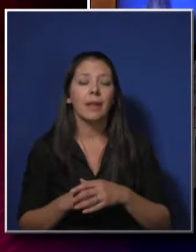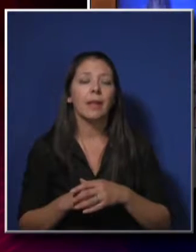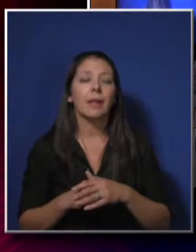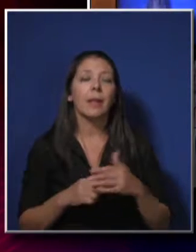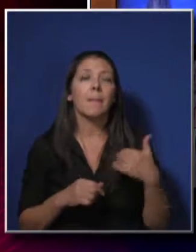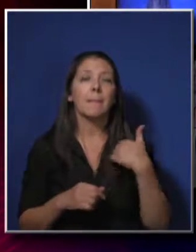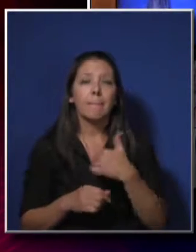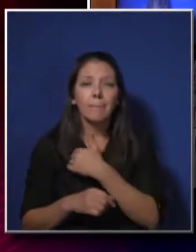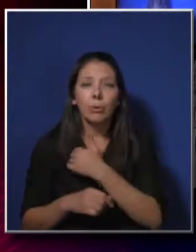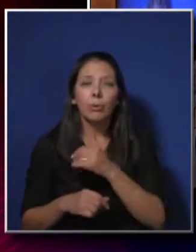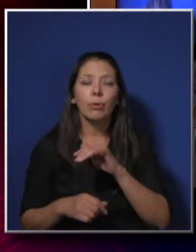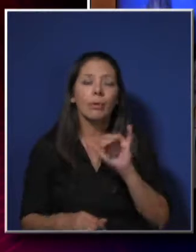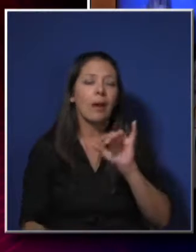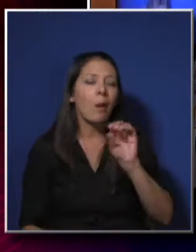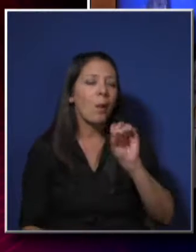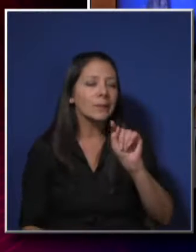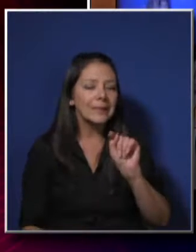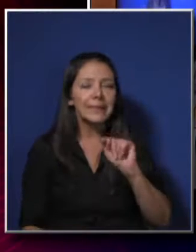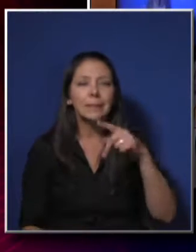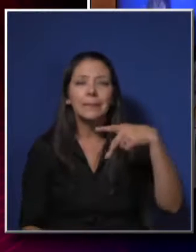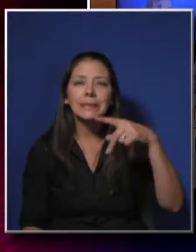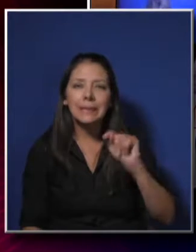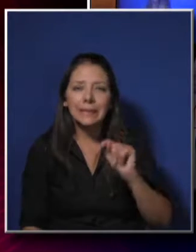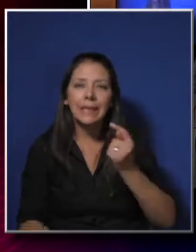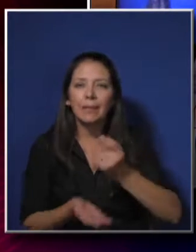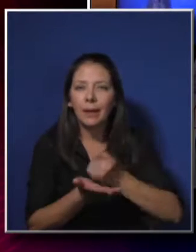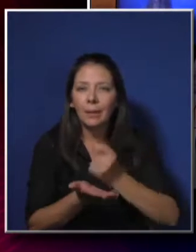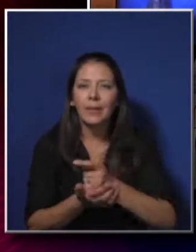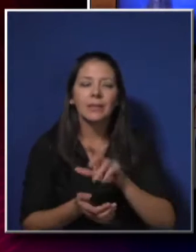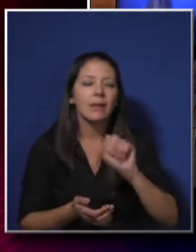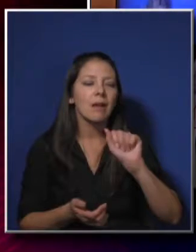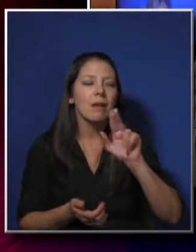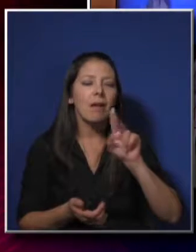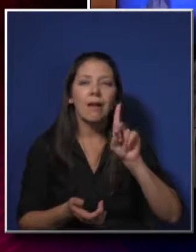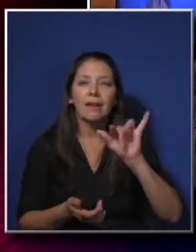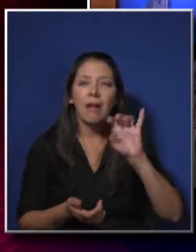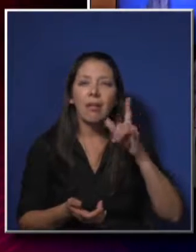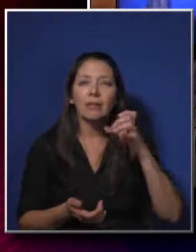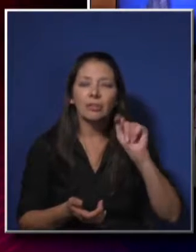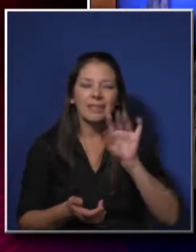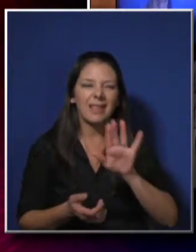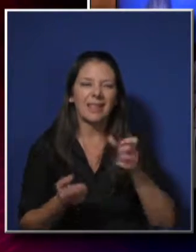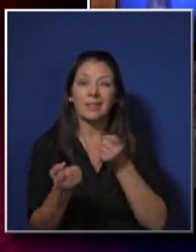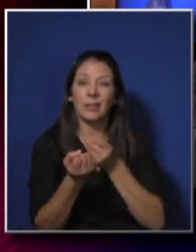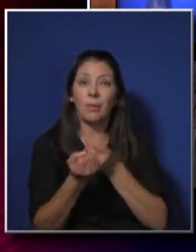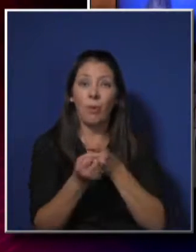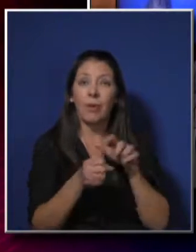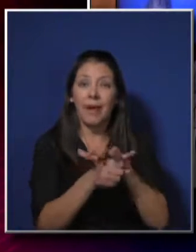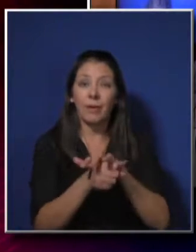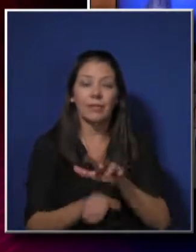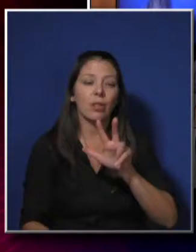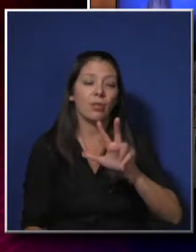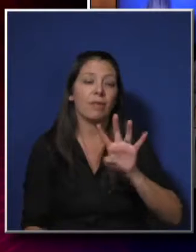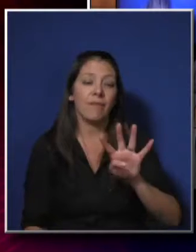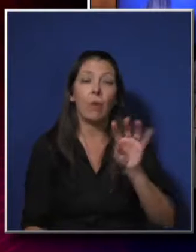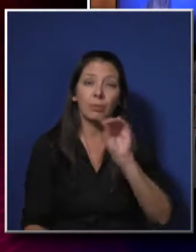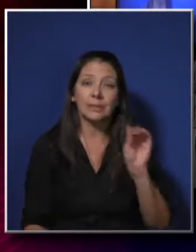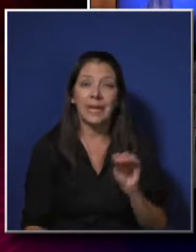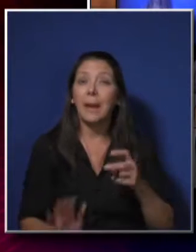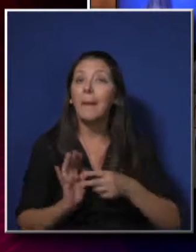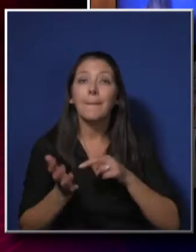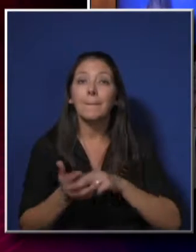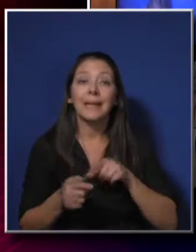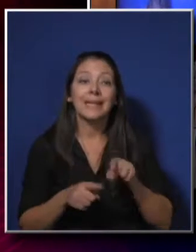members, OT, PT, audiologists, people in those type of support areas, it's about 34%, which is